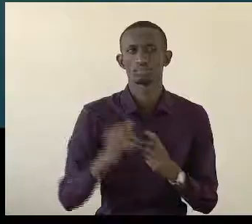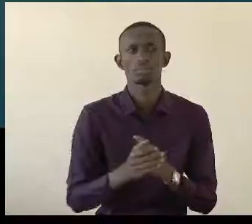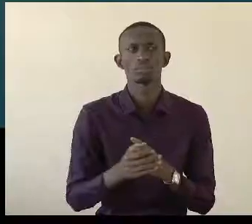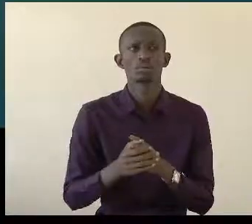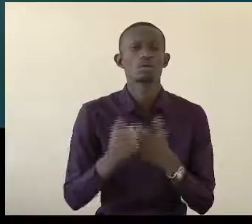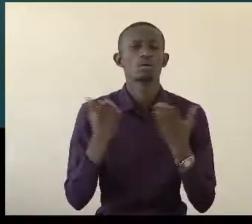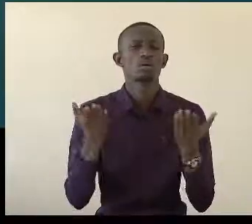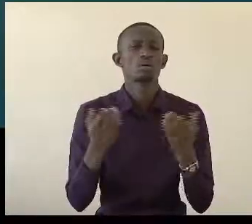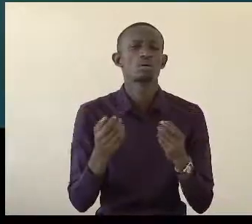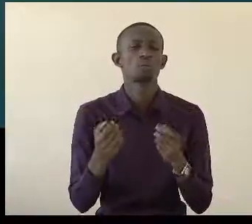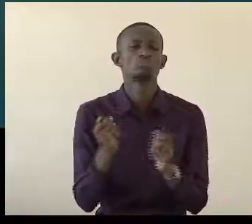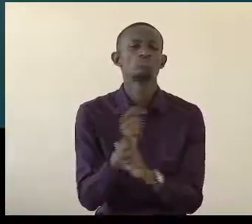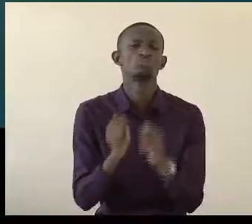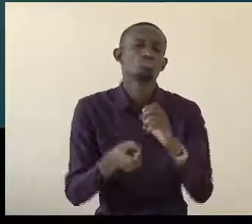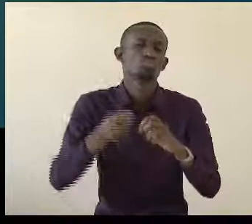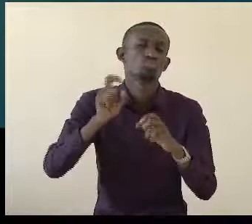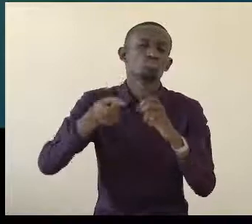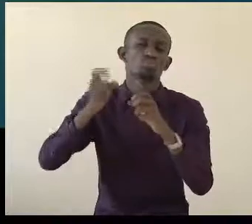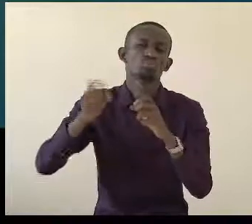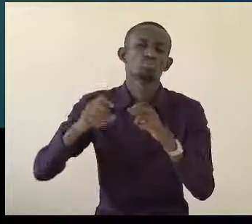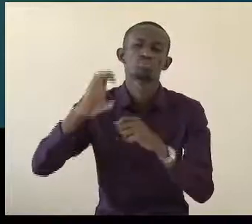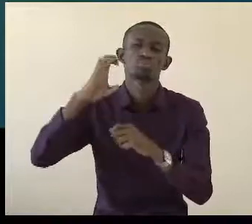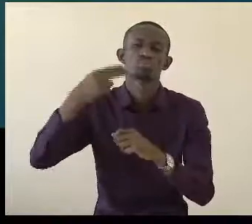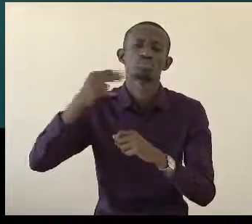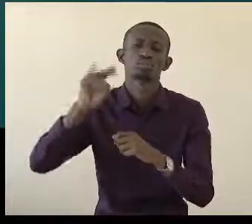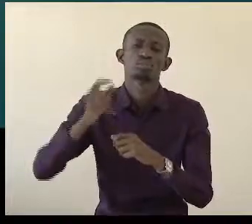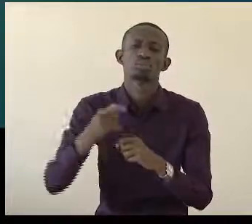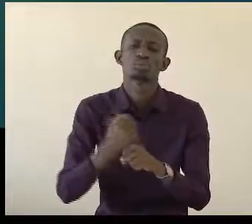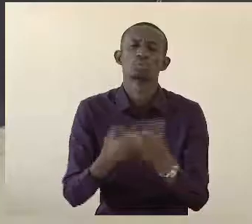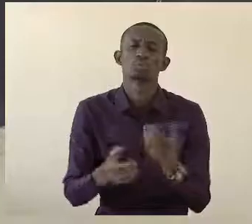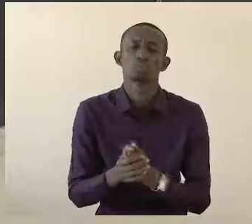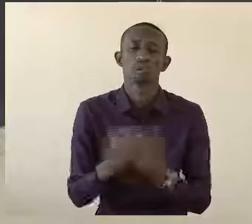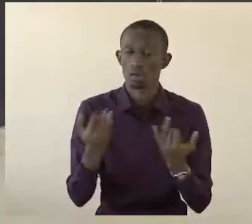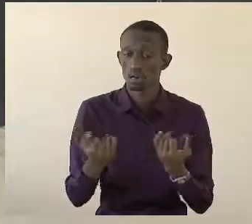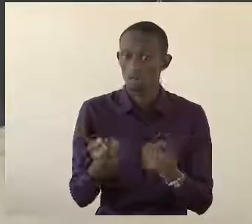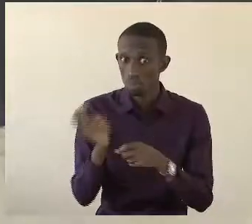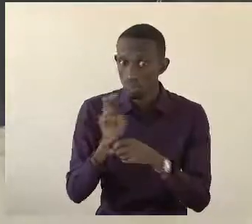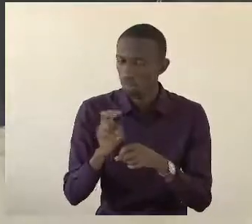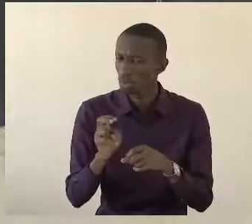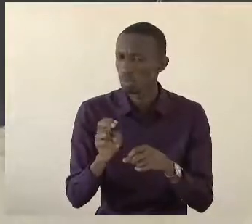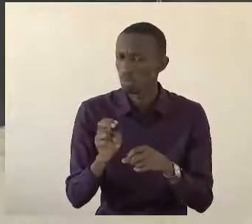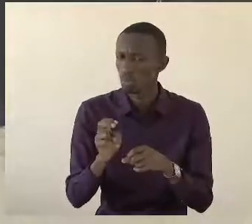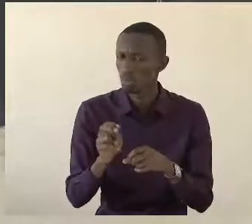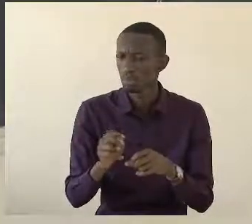We have to increase the chain. This time there is no oxidation, but we have to increase the chain.